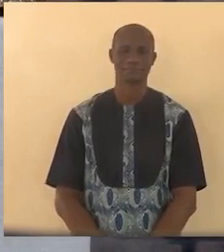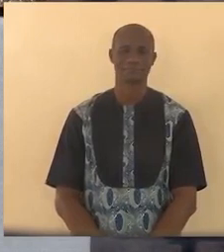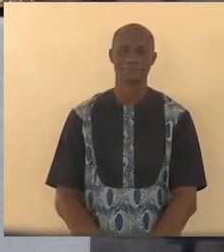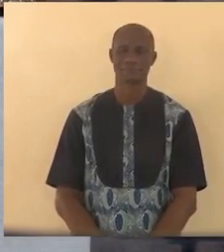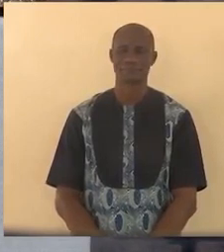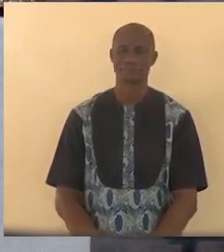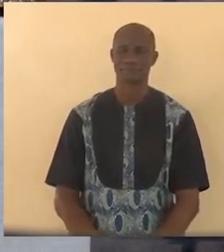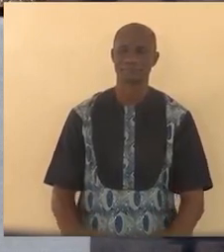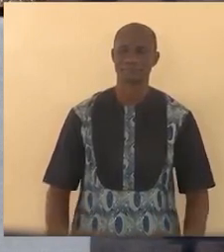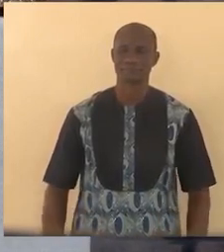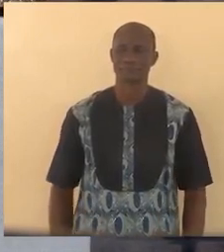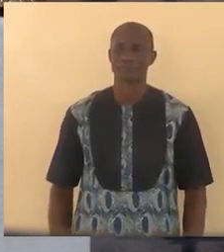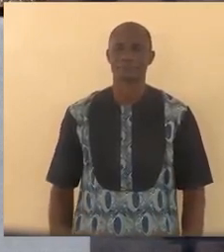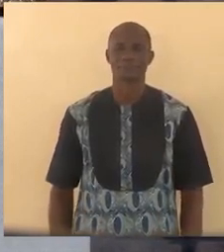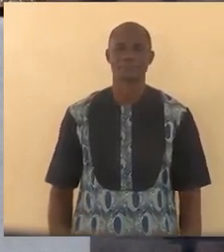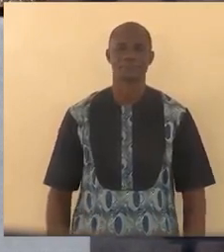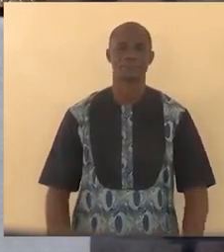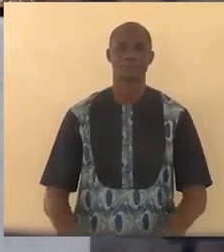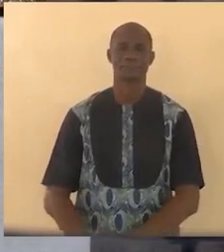I'm not the one who said it too.